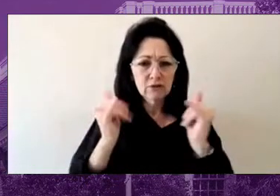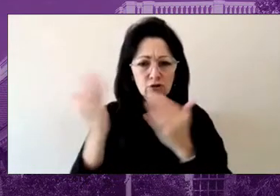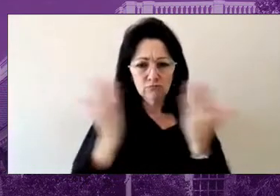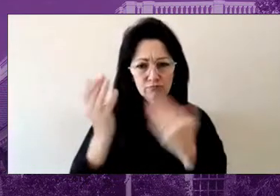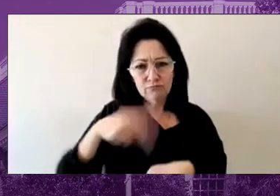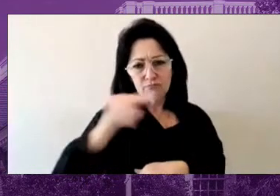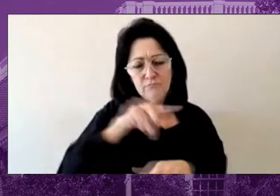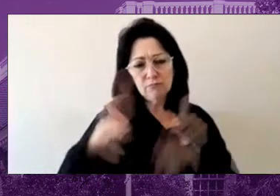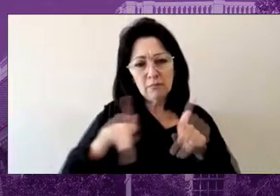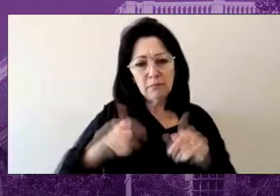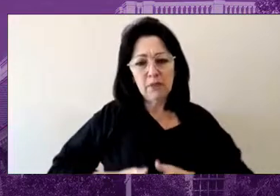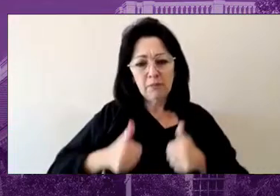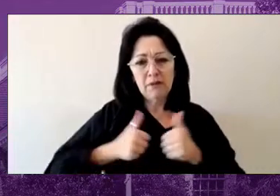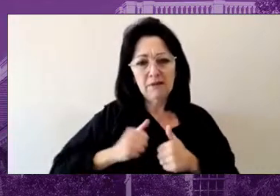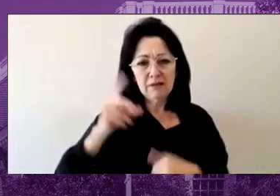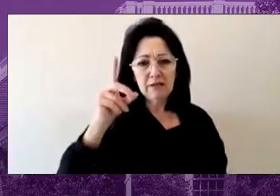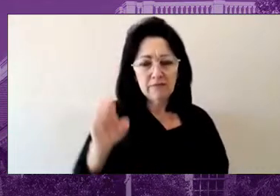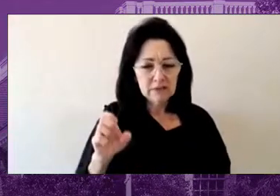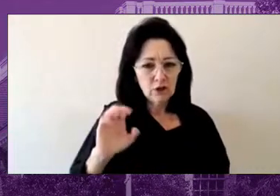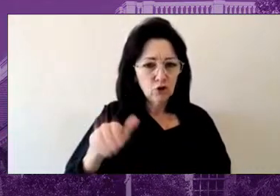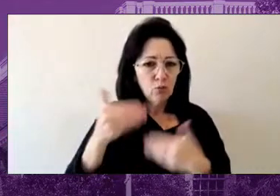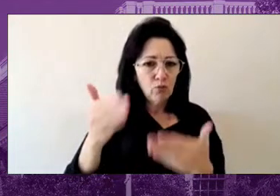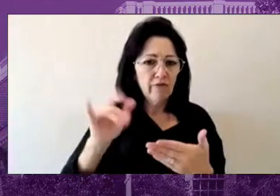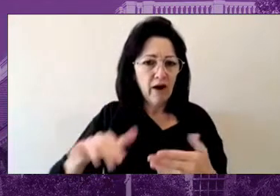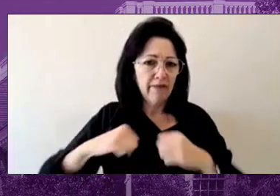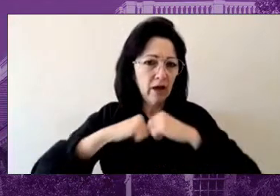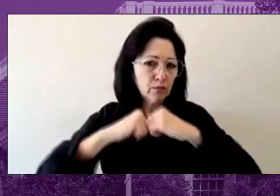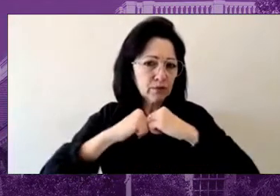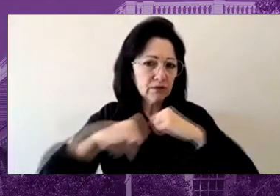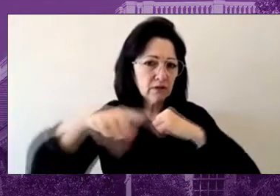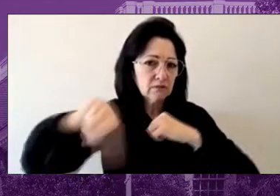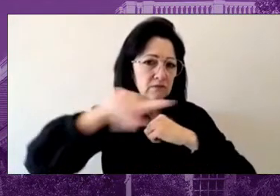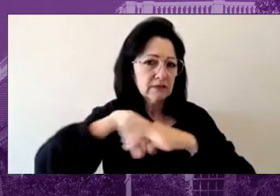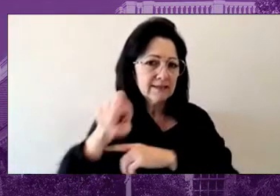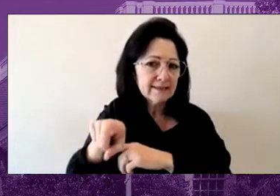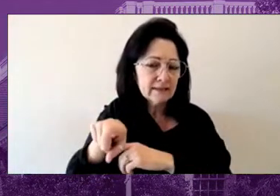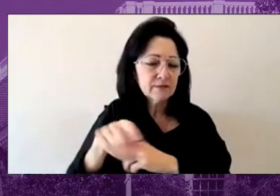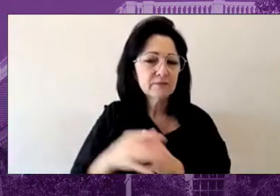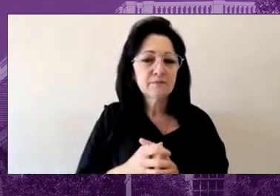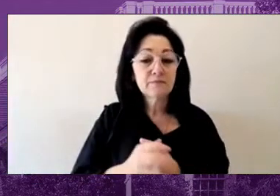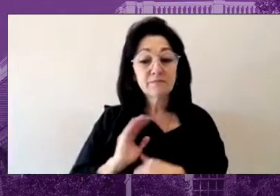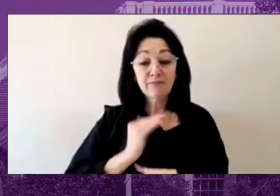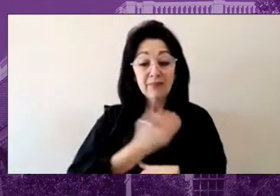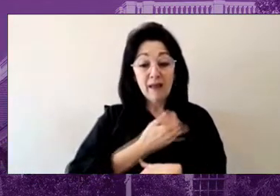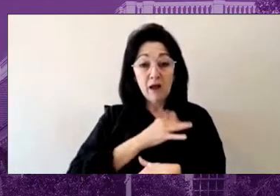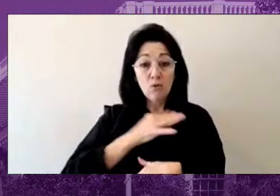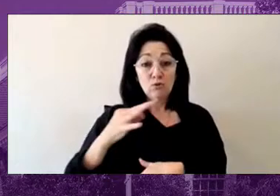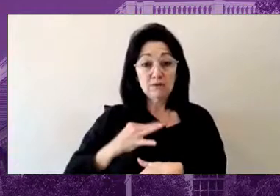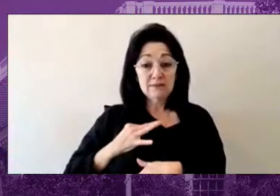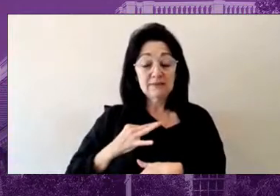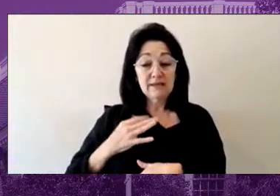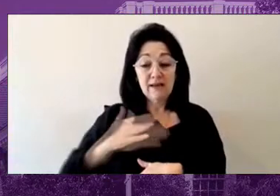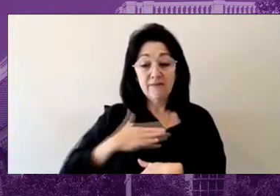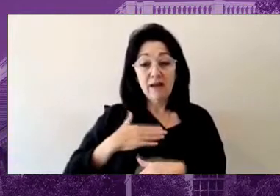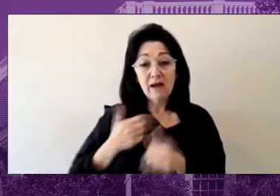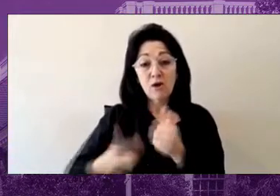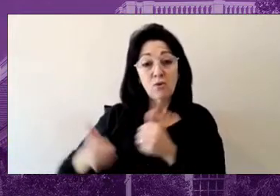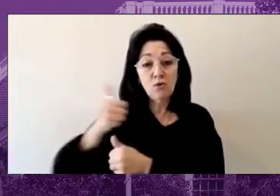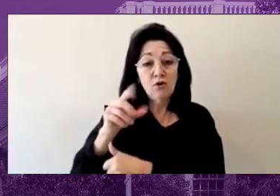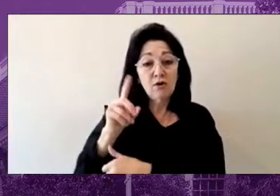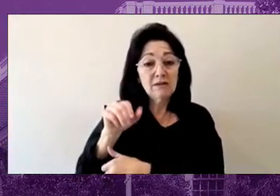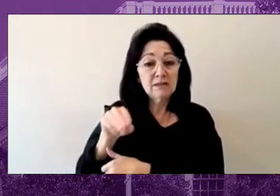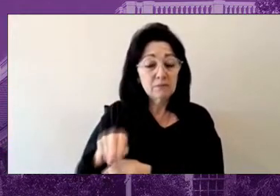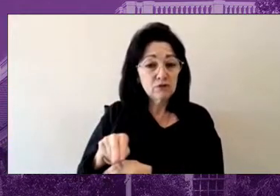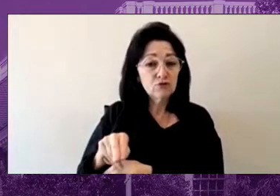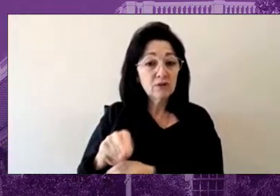area to be able to provide protection. And our staff and our administration, we did that with sometimes